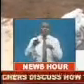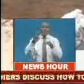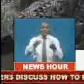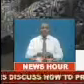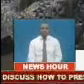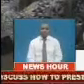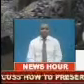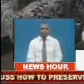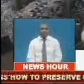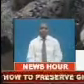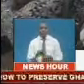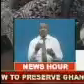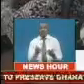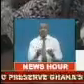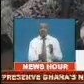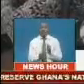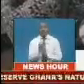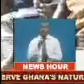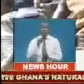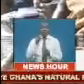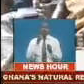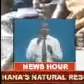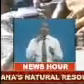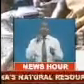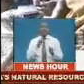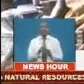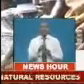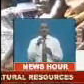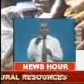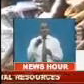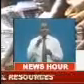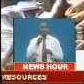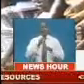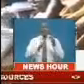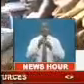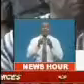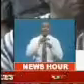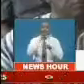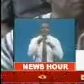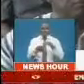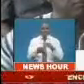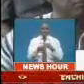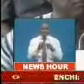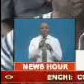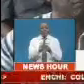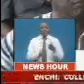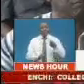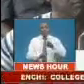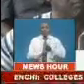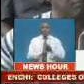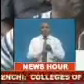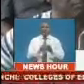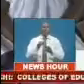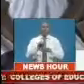of the Lord. Now, Most Reverend Abuaje Mensah wants this church building completed so as to aid in the